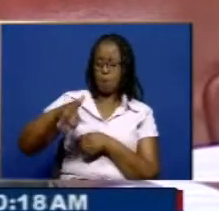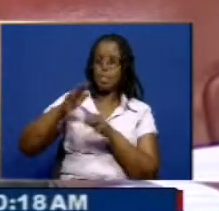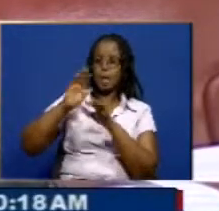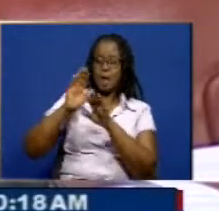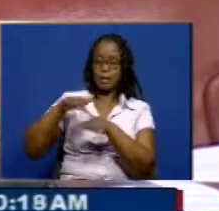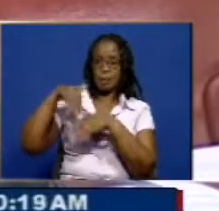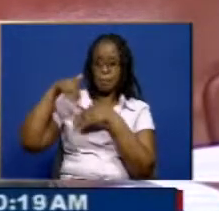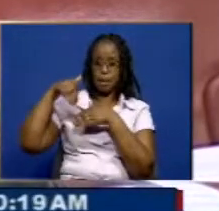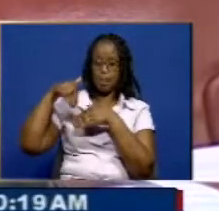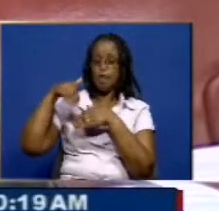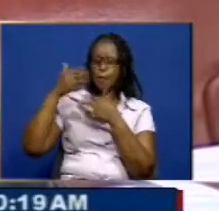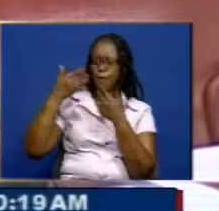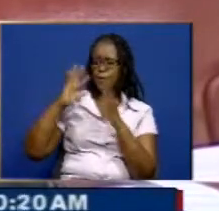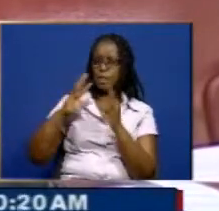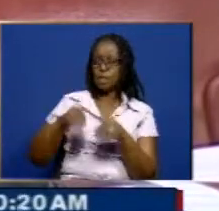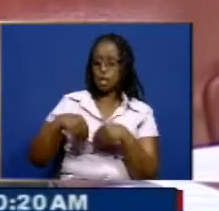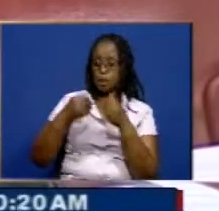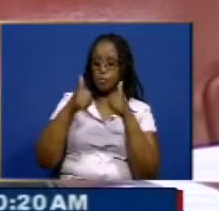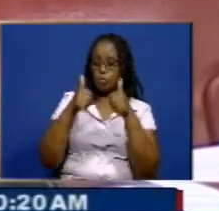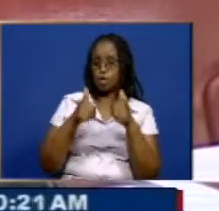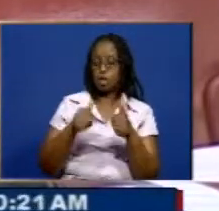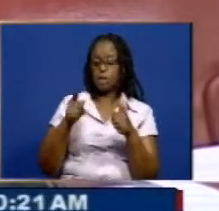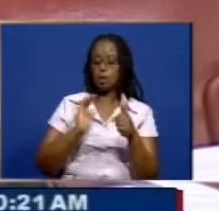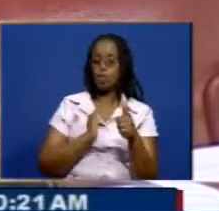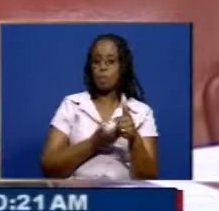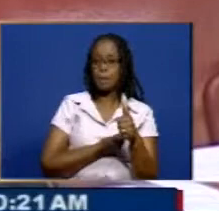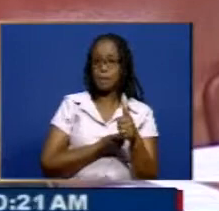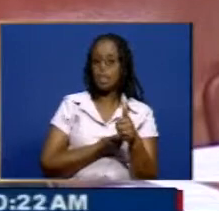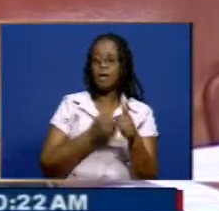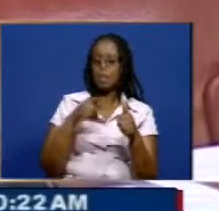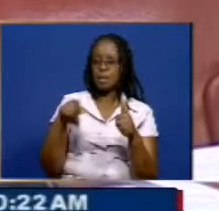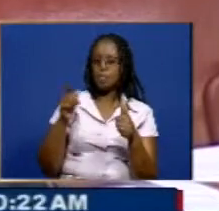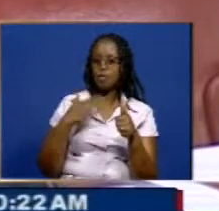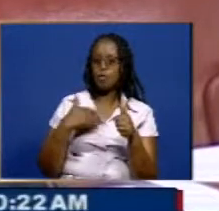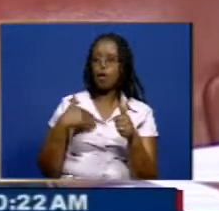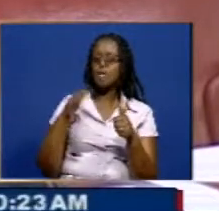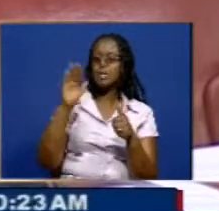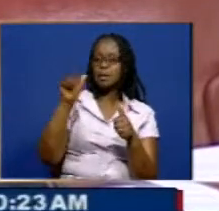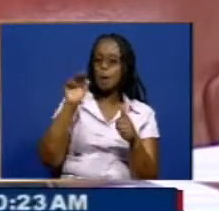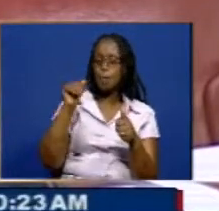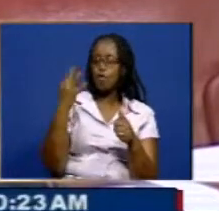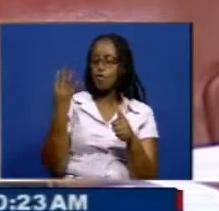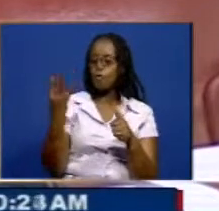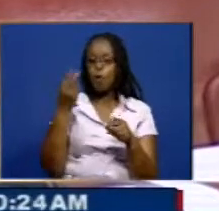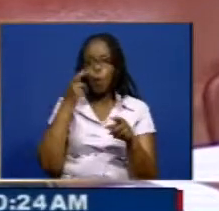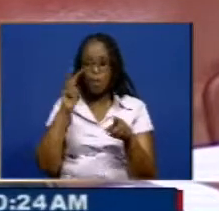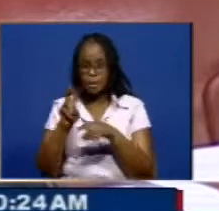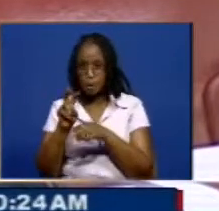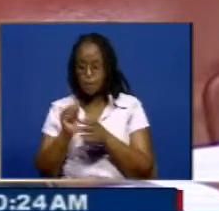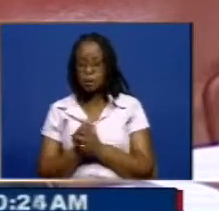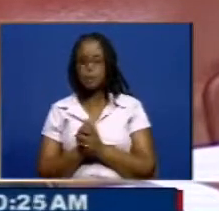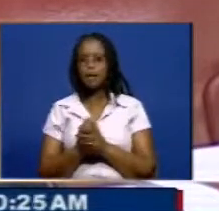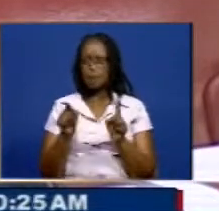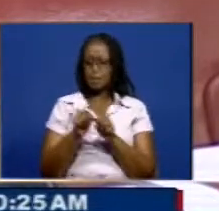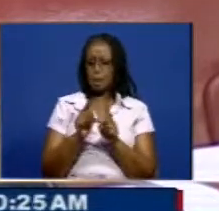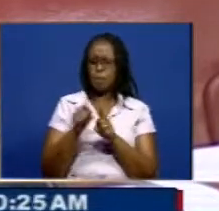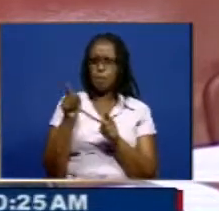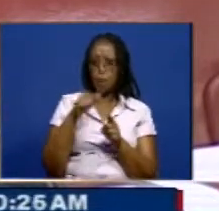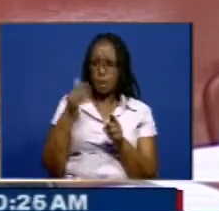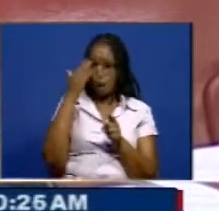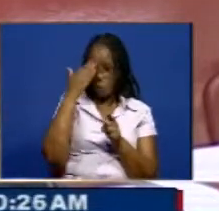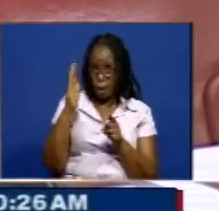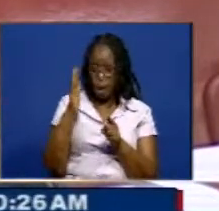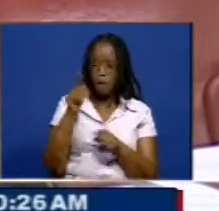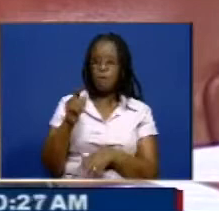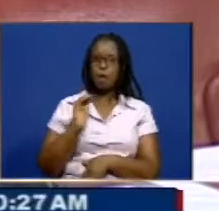have given notice to this committee that they wish to summon 4 witnesses. We also note, Mr. Chairman, that the